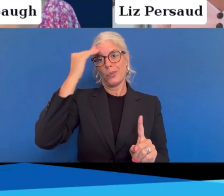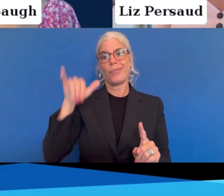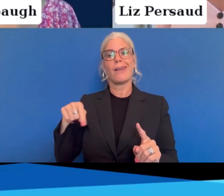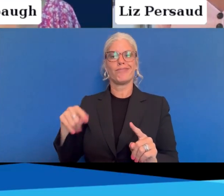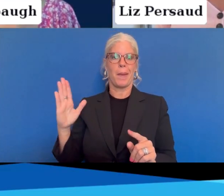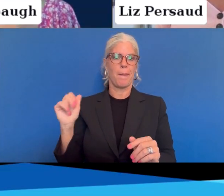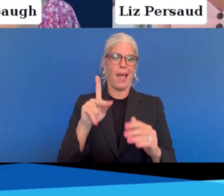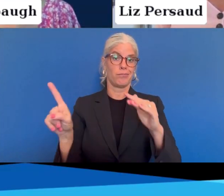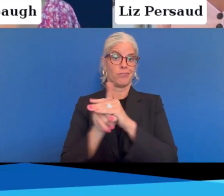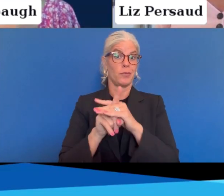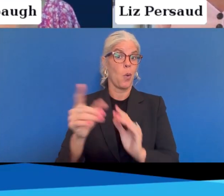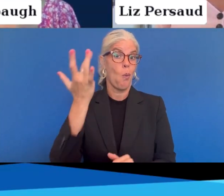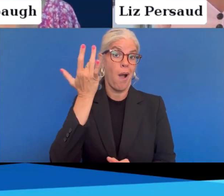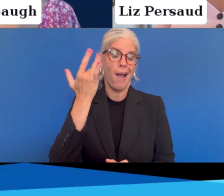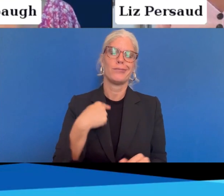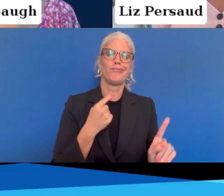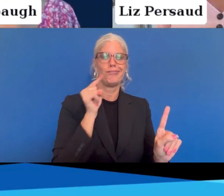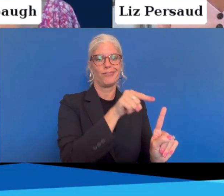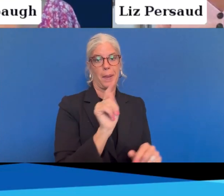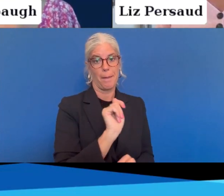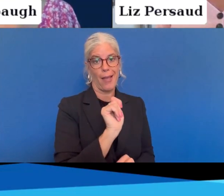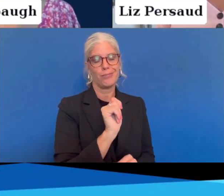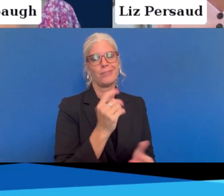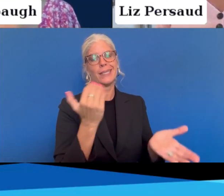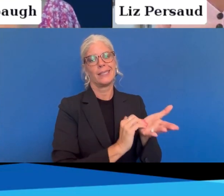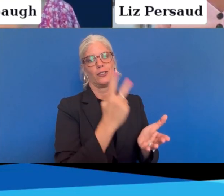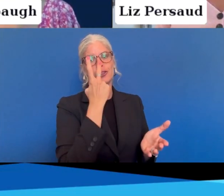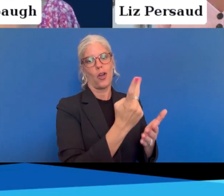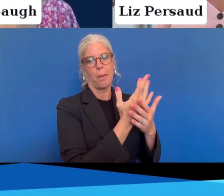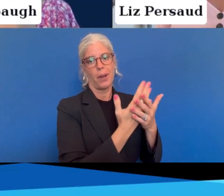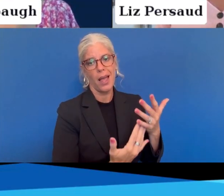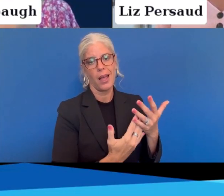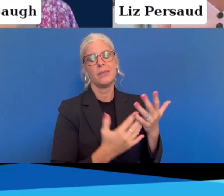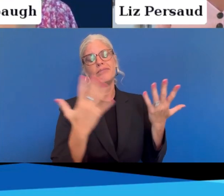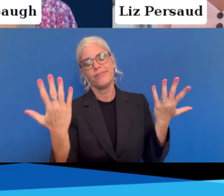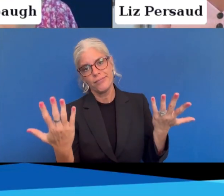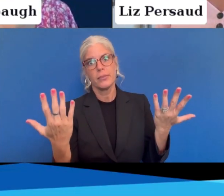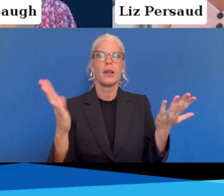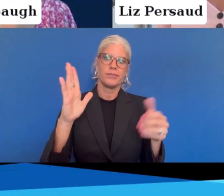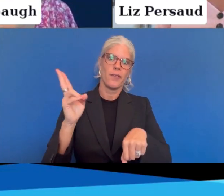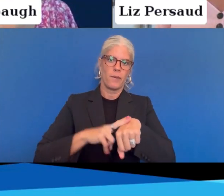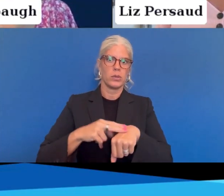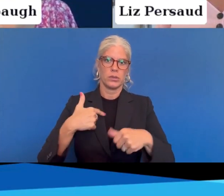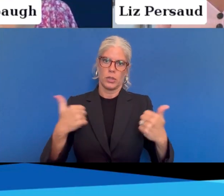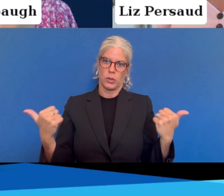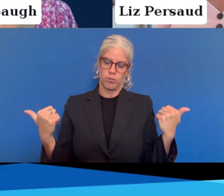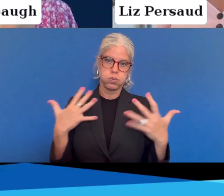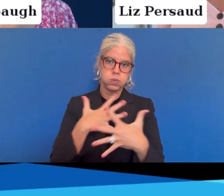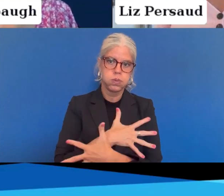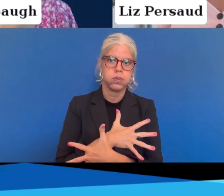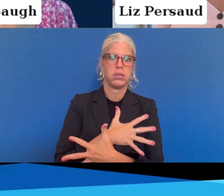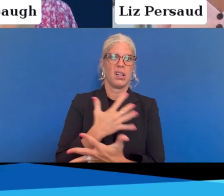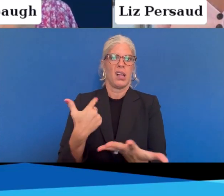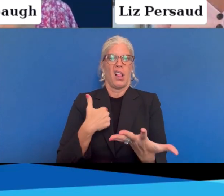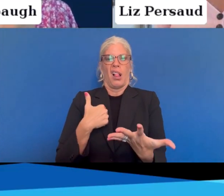Well, we knew it came back because I went to the bathroom and there was blood again. And so obviously I was